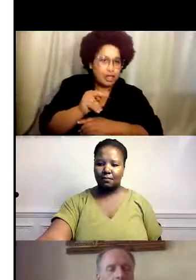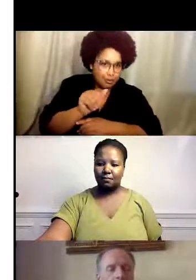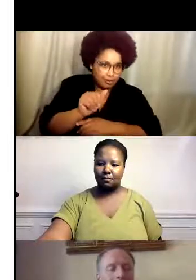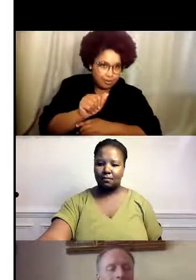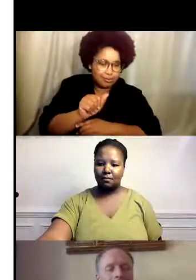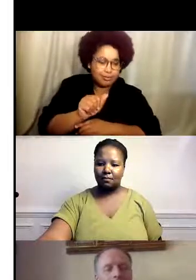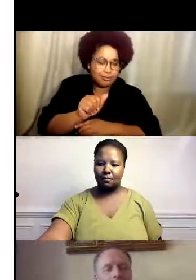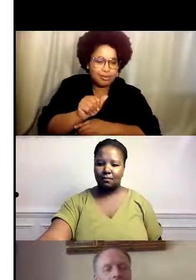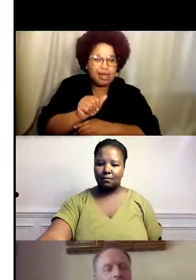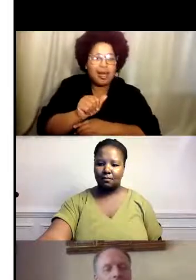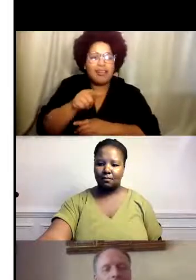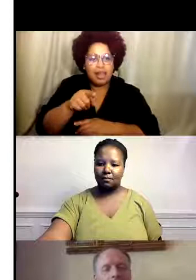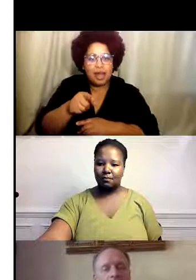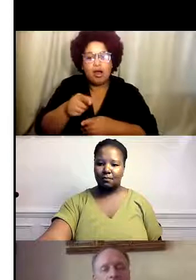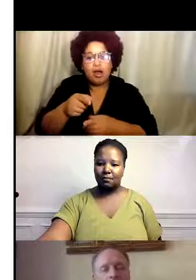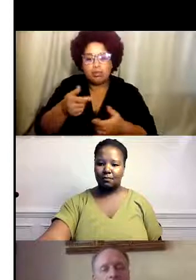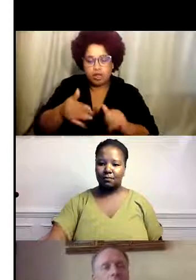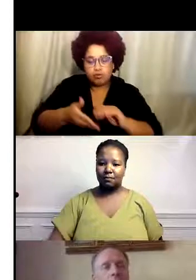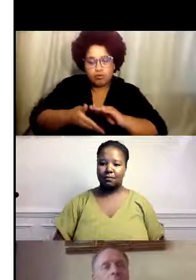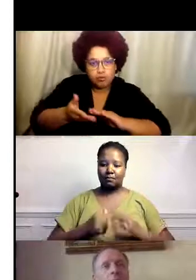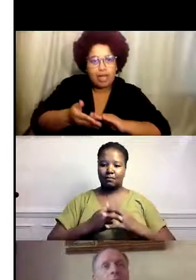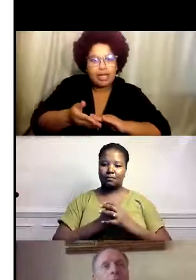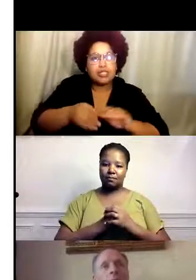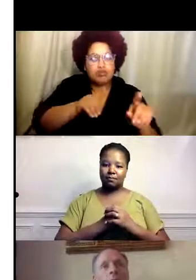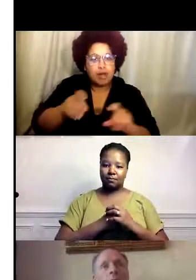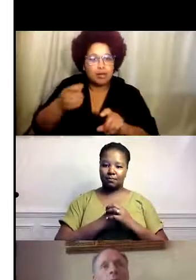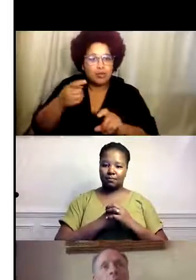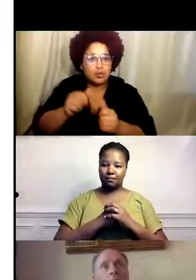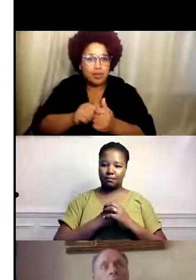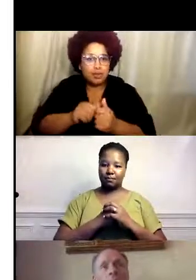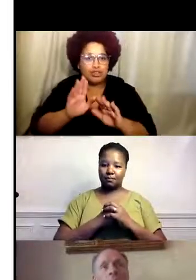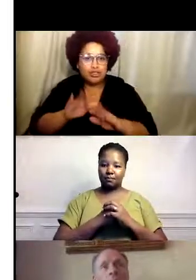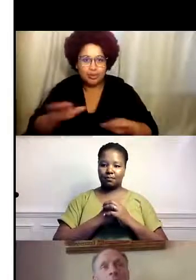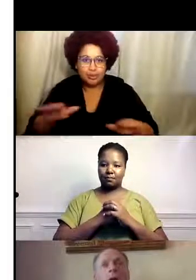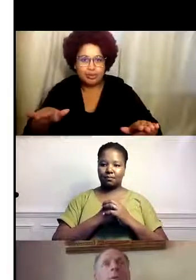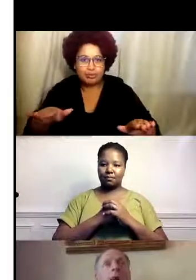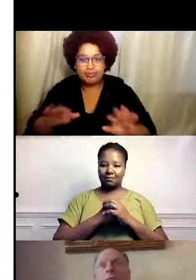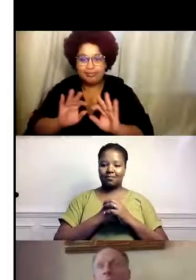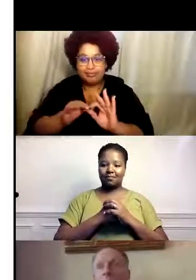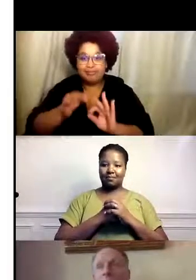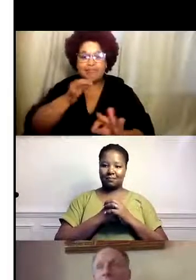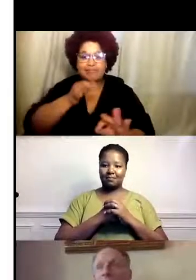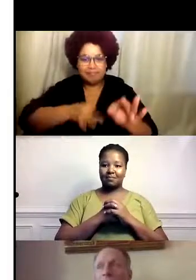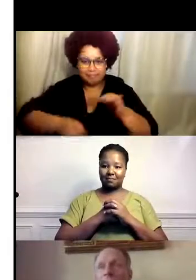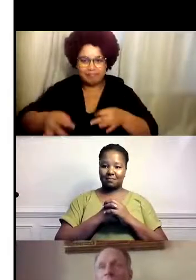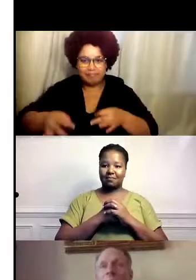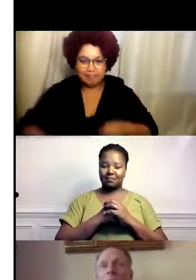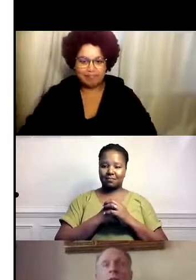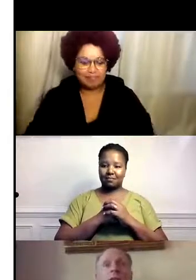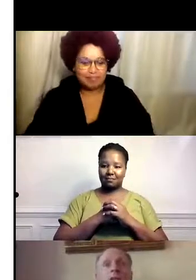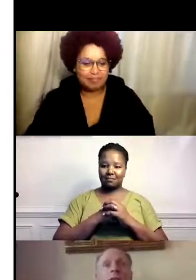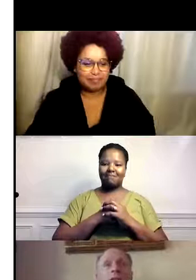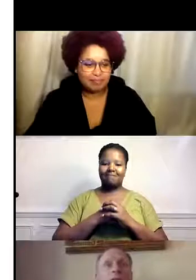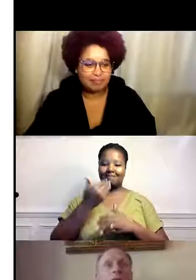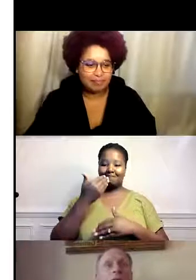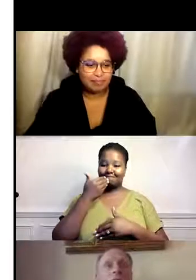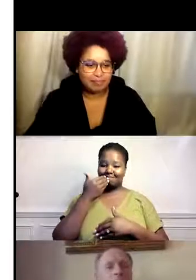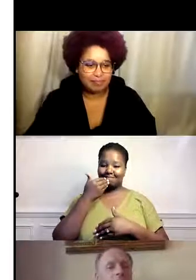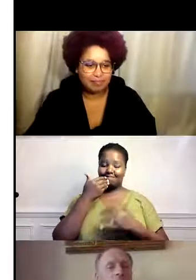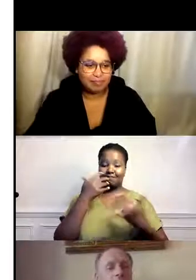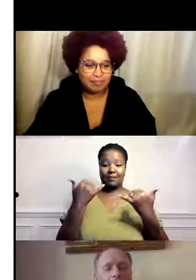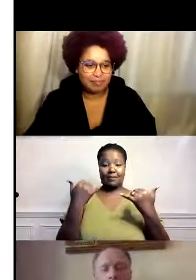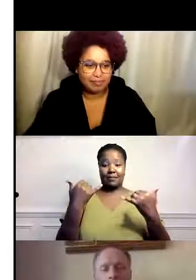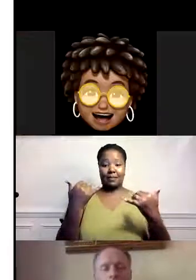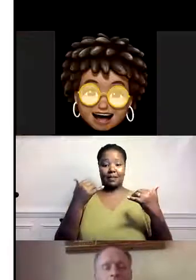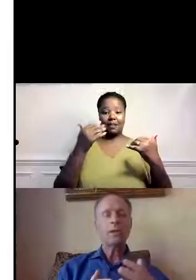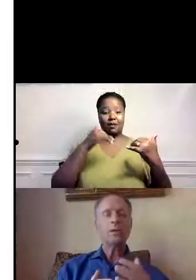also conducting trials in children. So, you know, we've been unable to offer vaccines to anybody under 16 years of age,